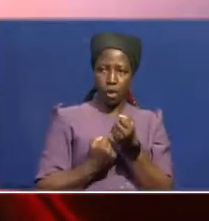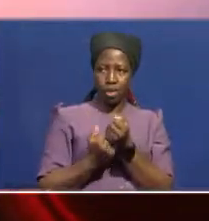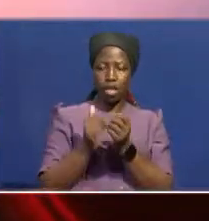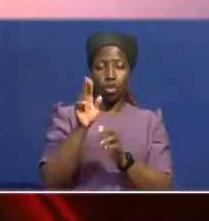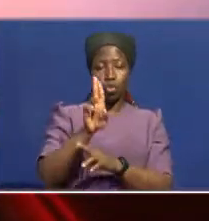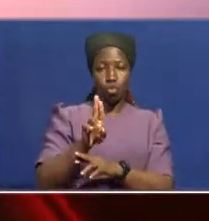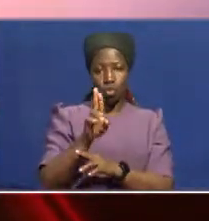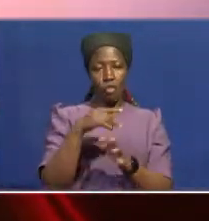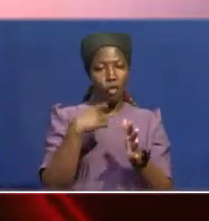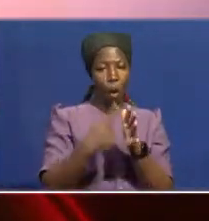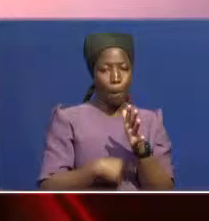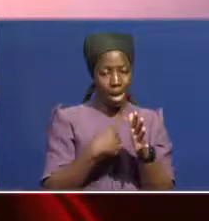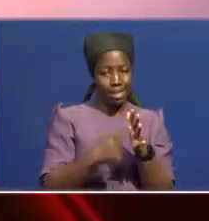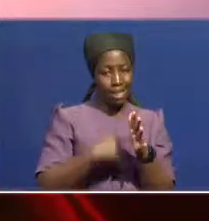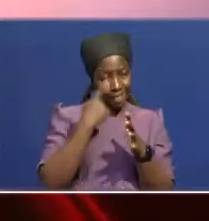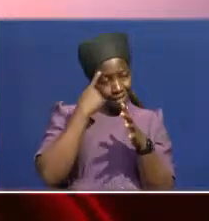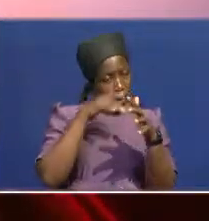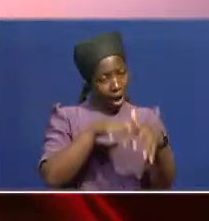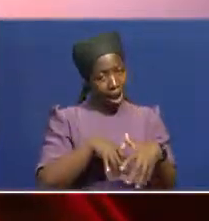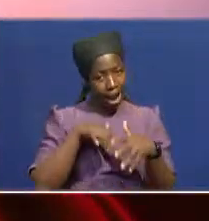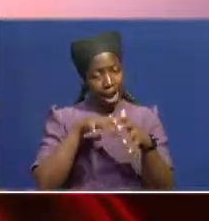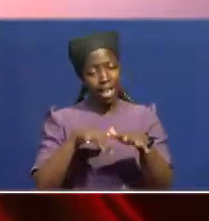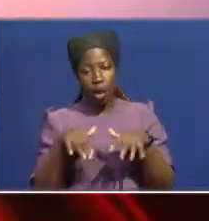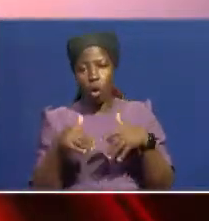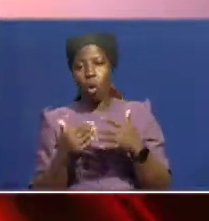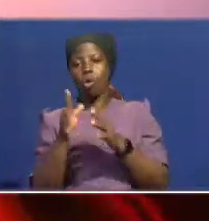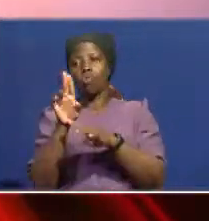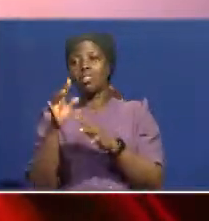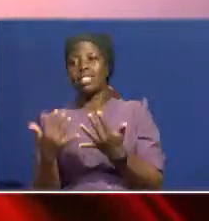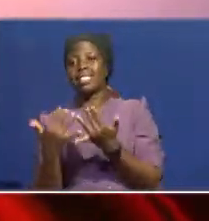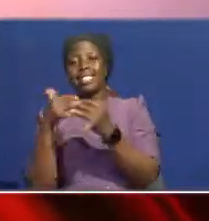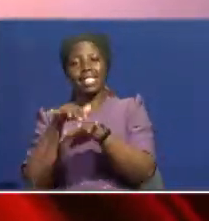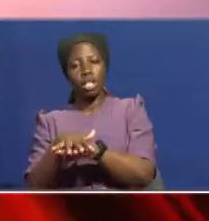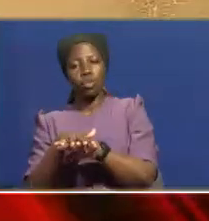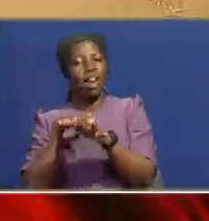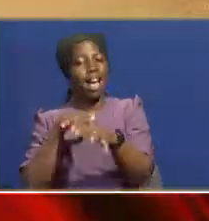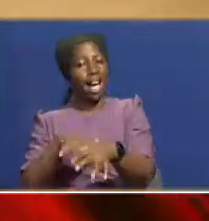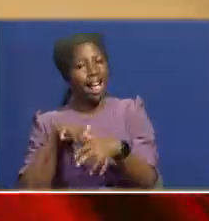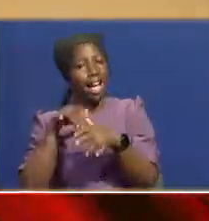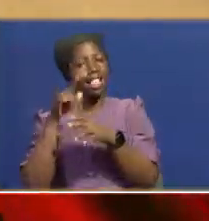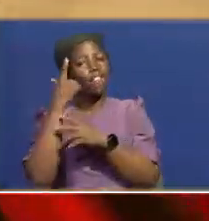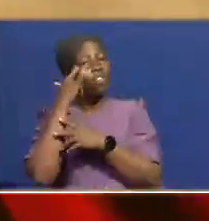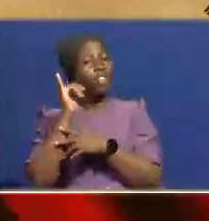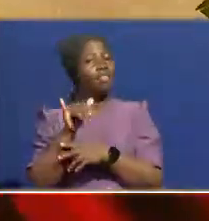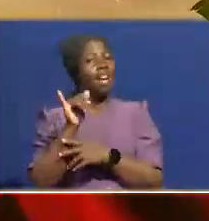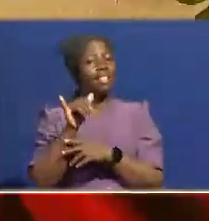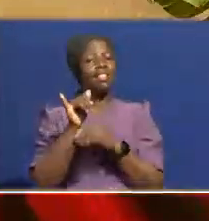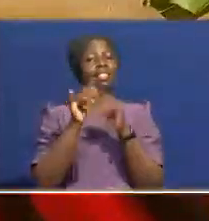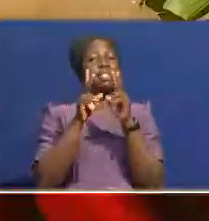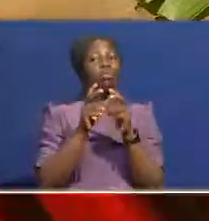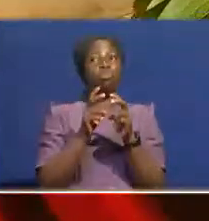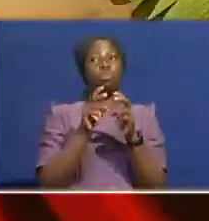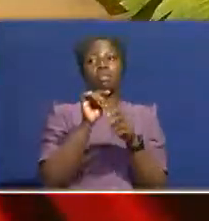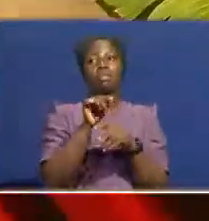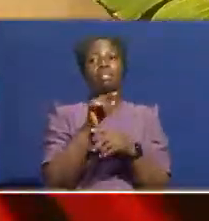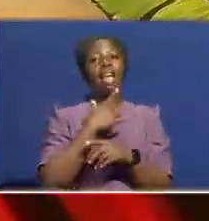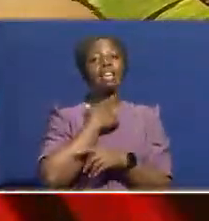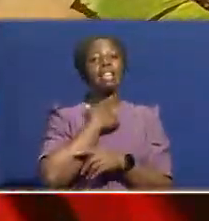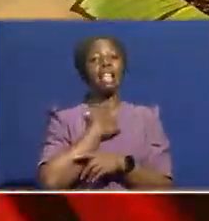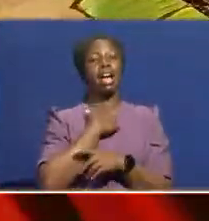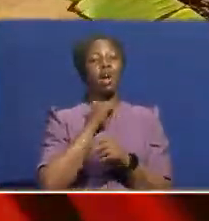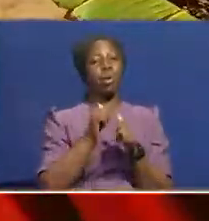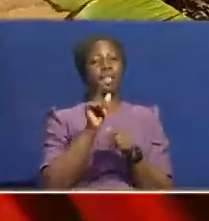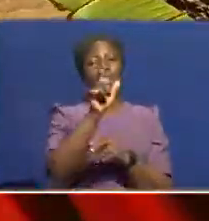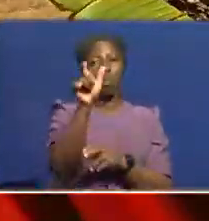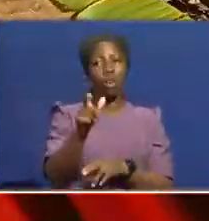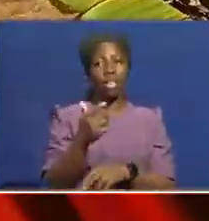Mechanization or agriculture or youth integration into agriculture for that matter is a desire that the continent has continent-wide. A number